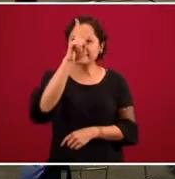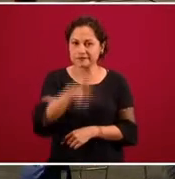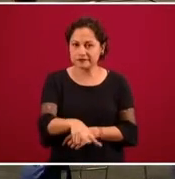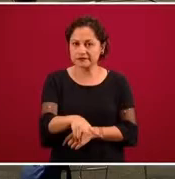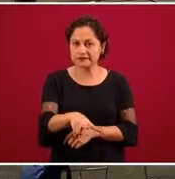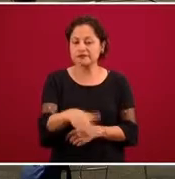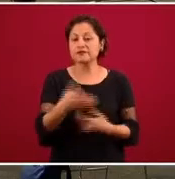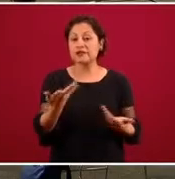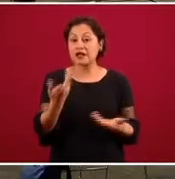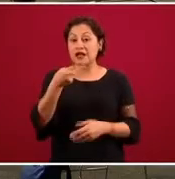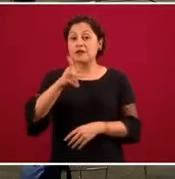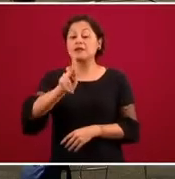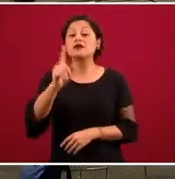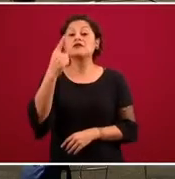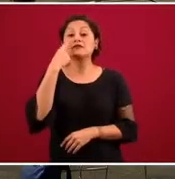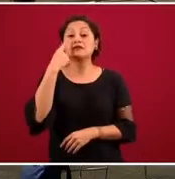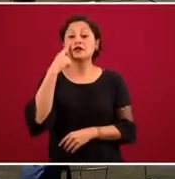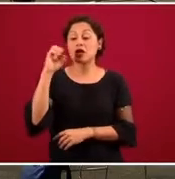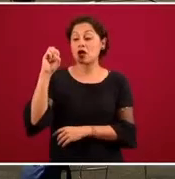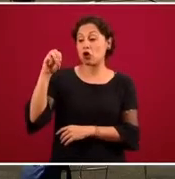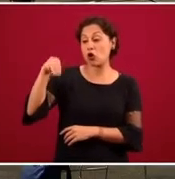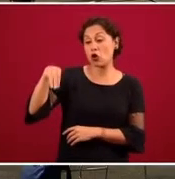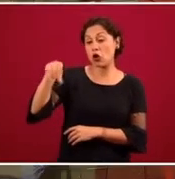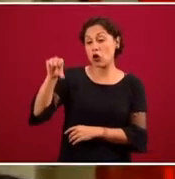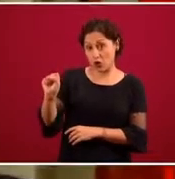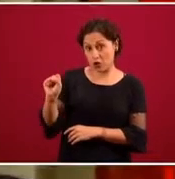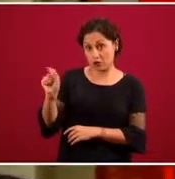But the WHO, the World Health Organization,